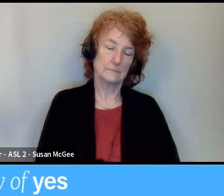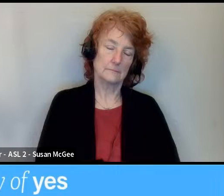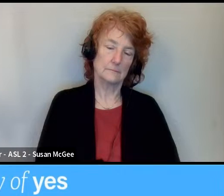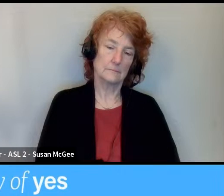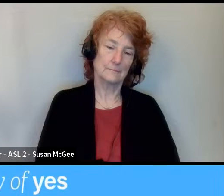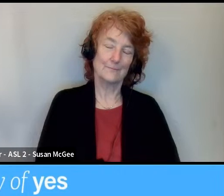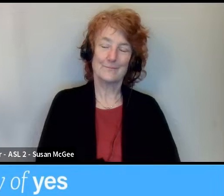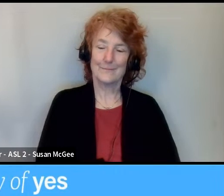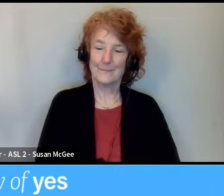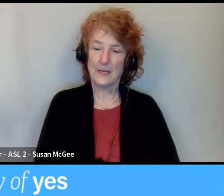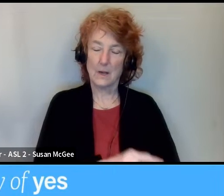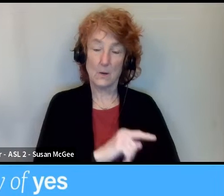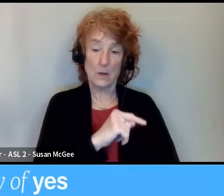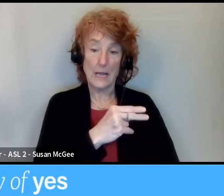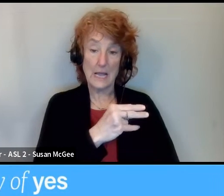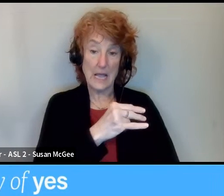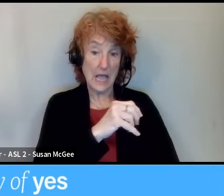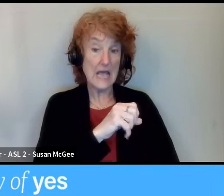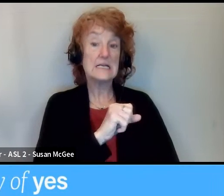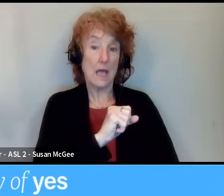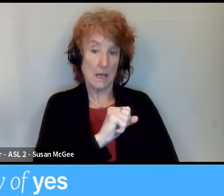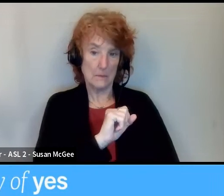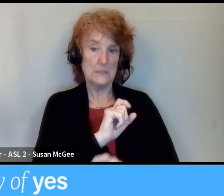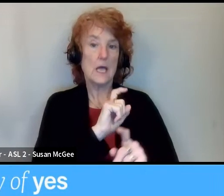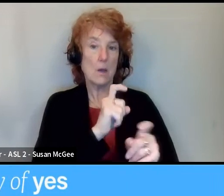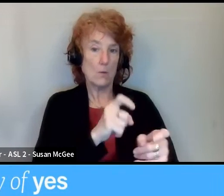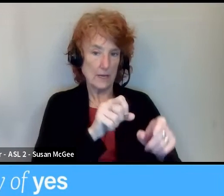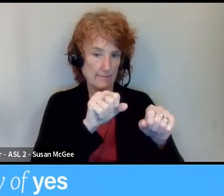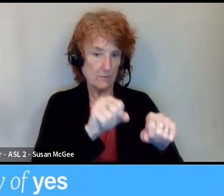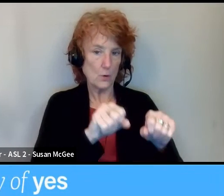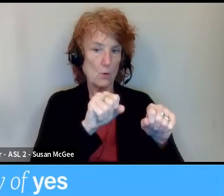Thomas, I'm just going to give you the ability to turn on your mic.